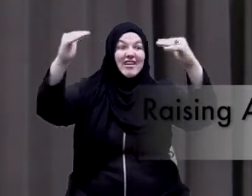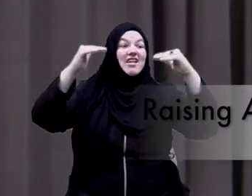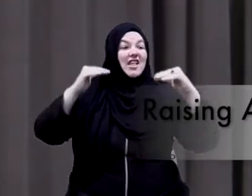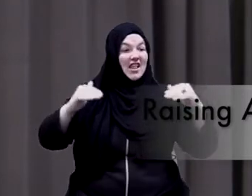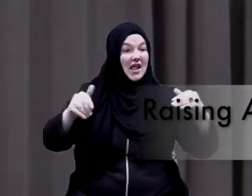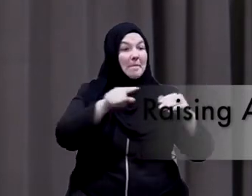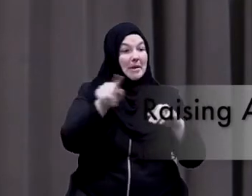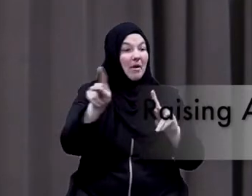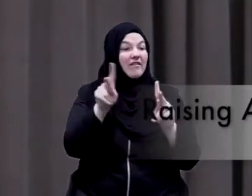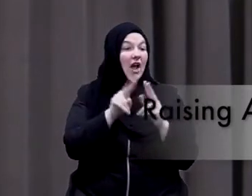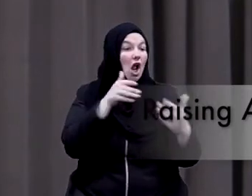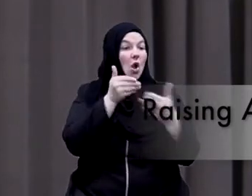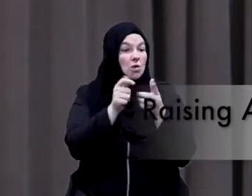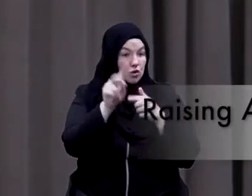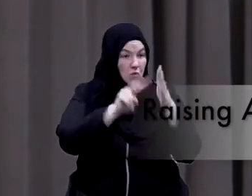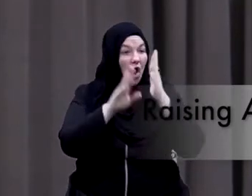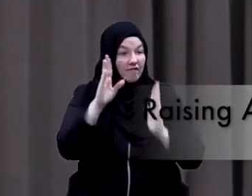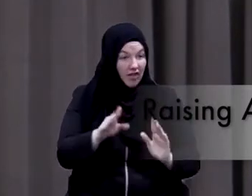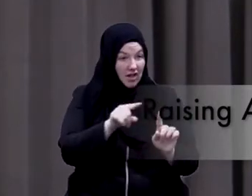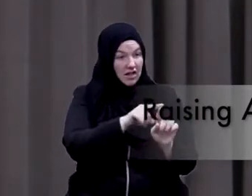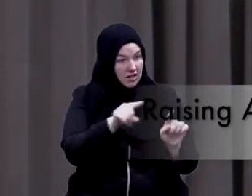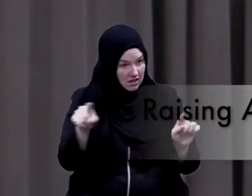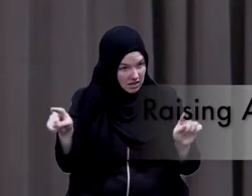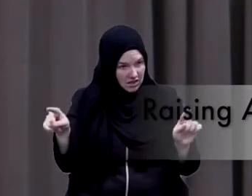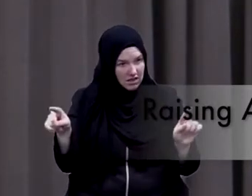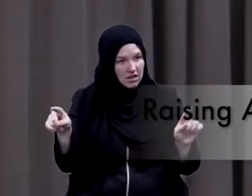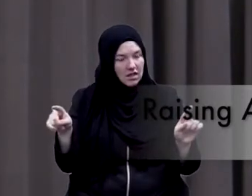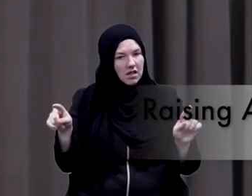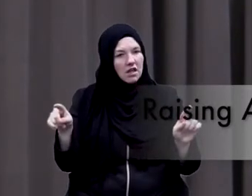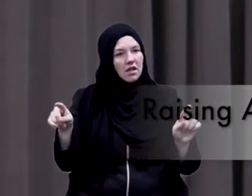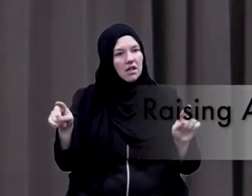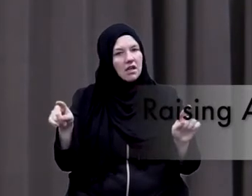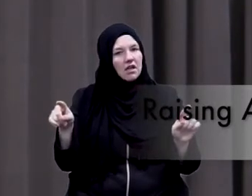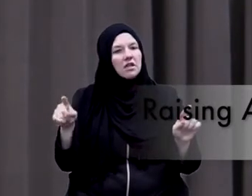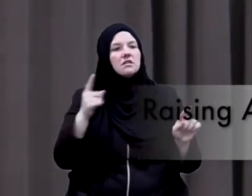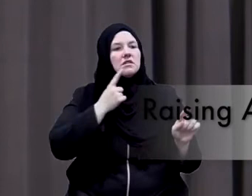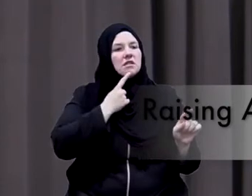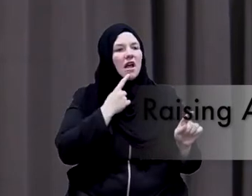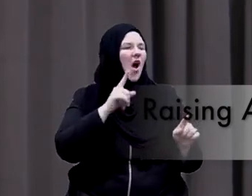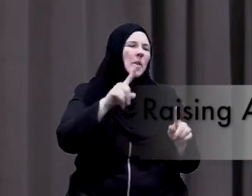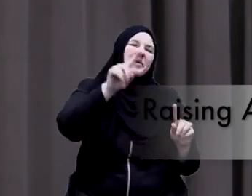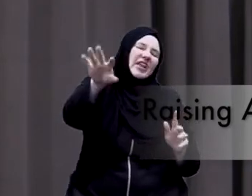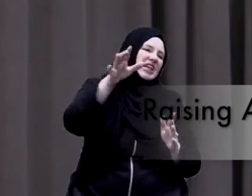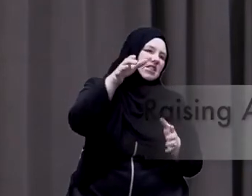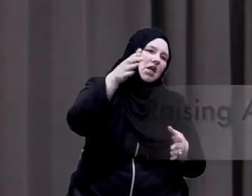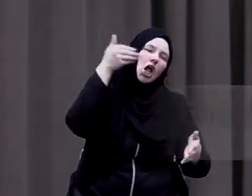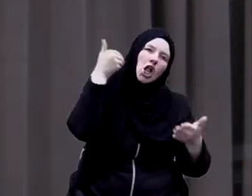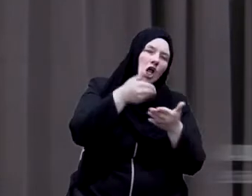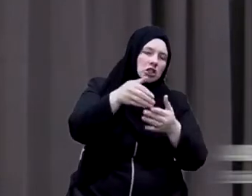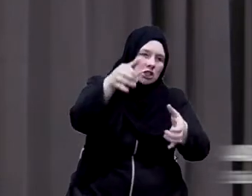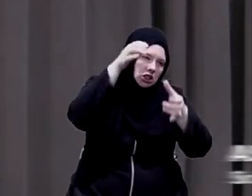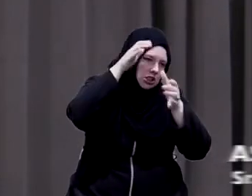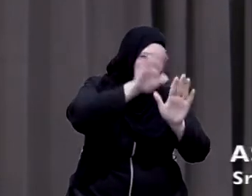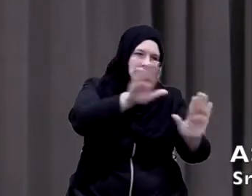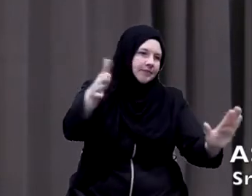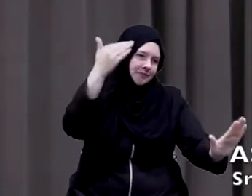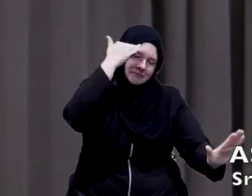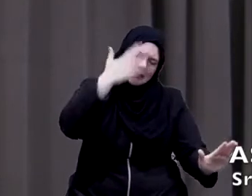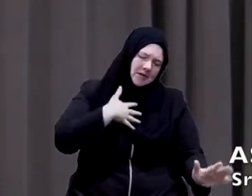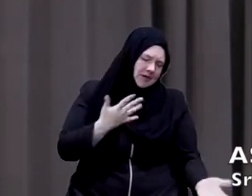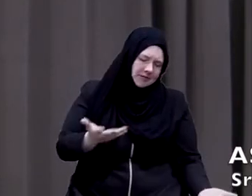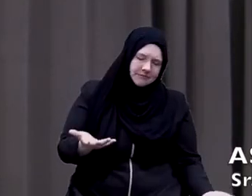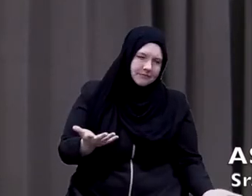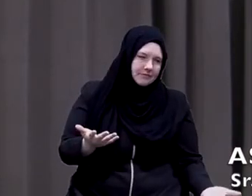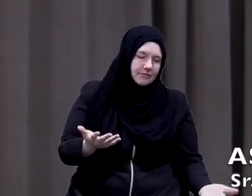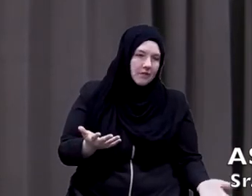close to the Prophet. So where is our level now? Because it went so low,